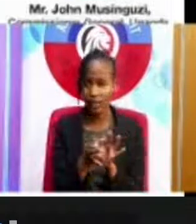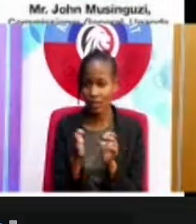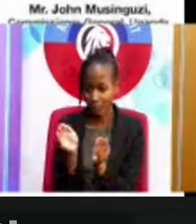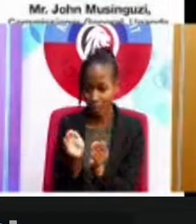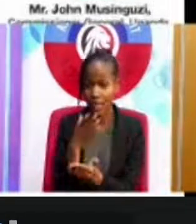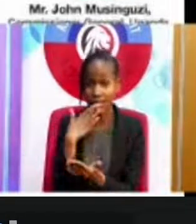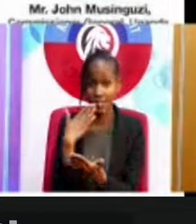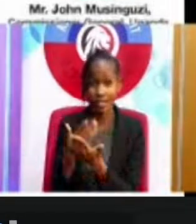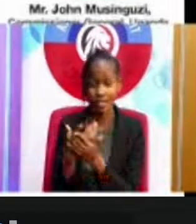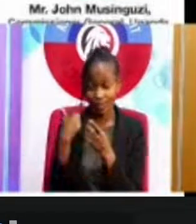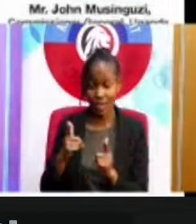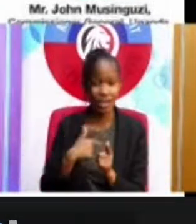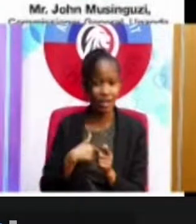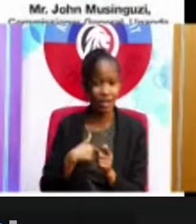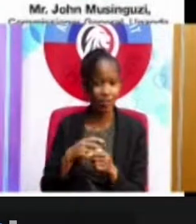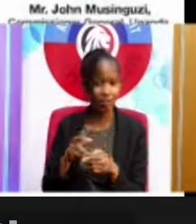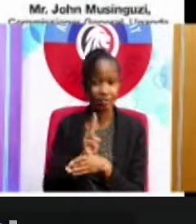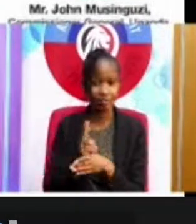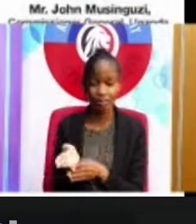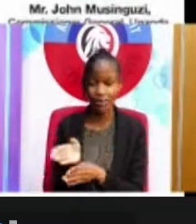me to present very briefly